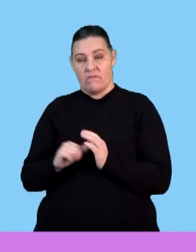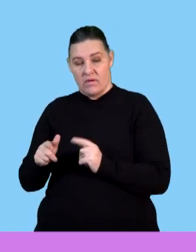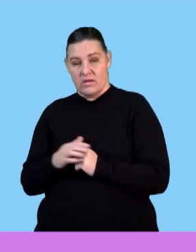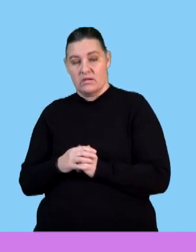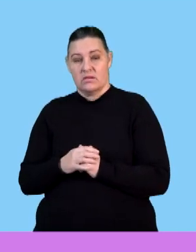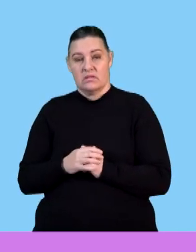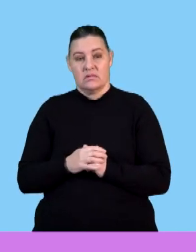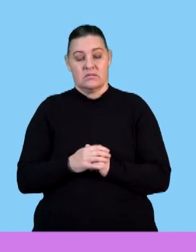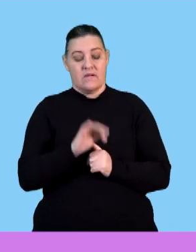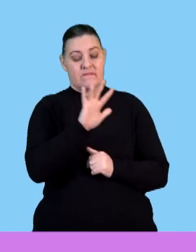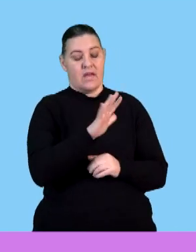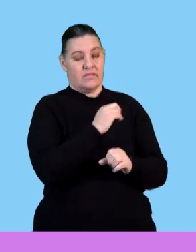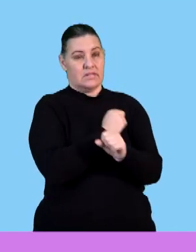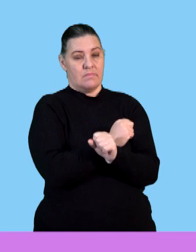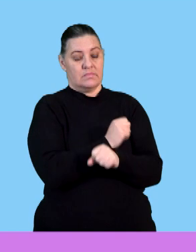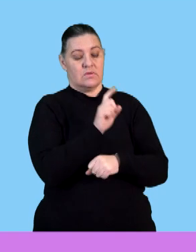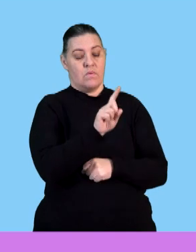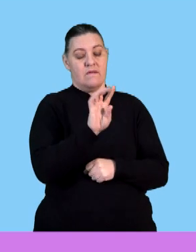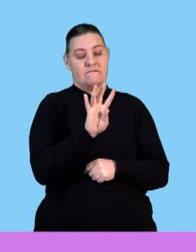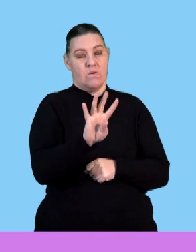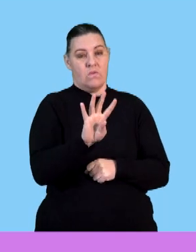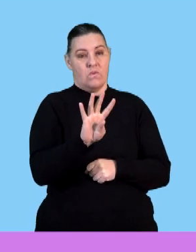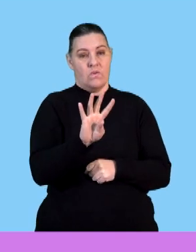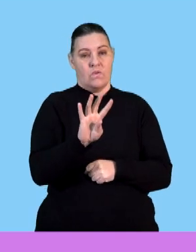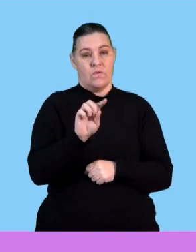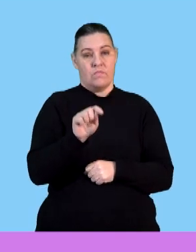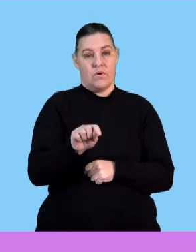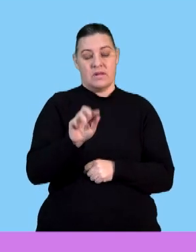that's 5 times 14,